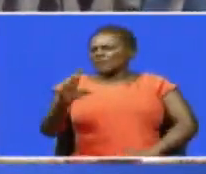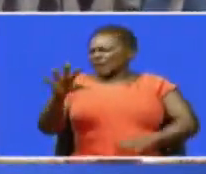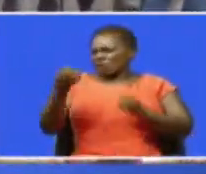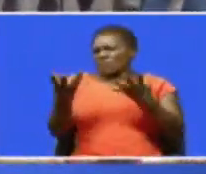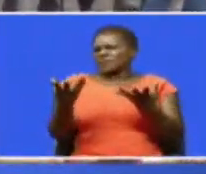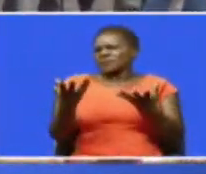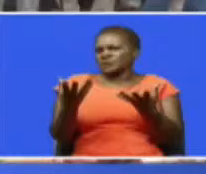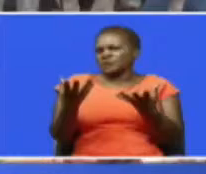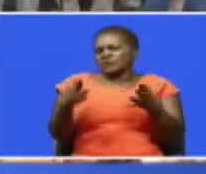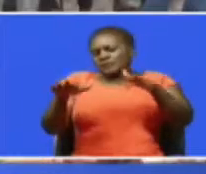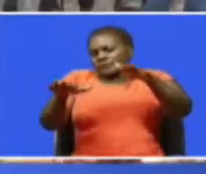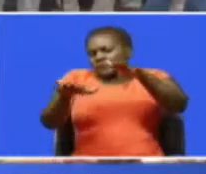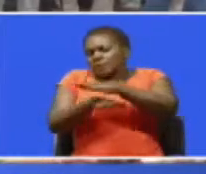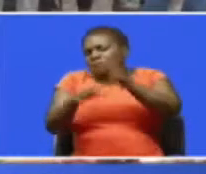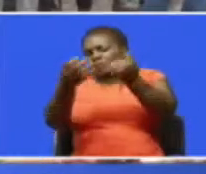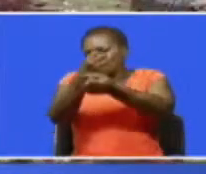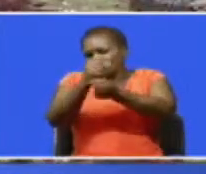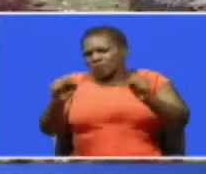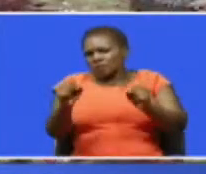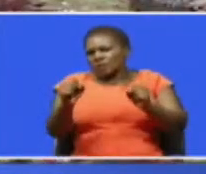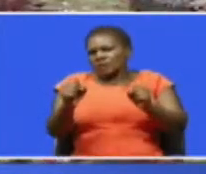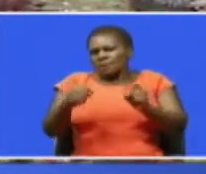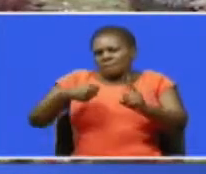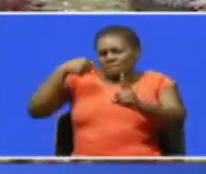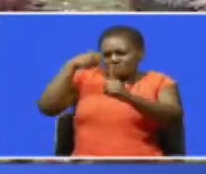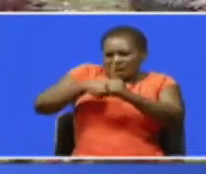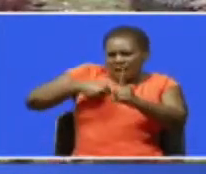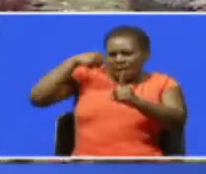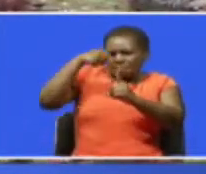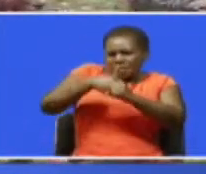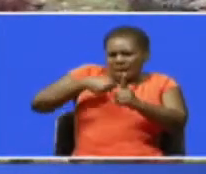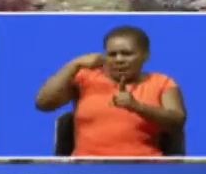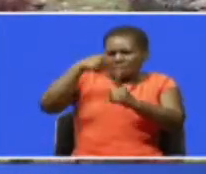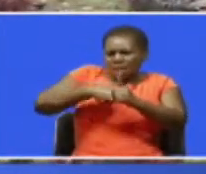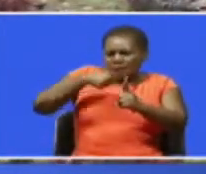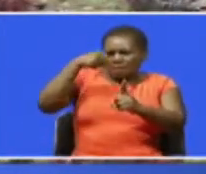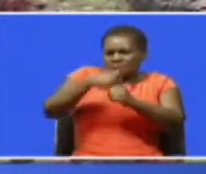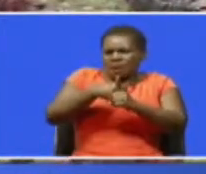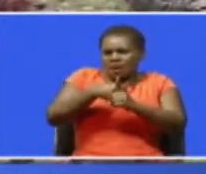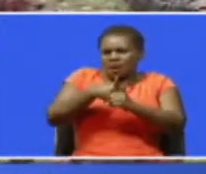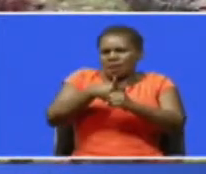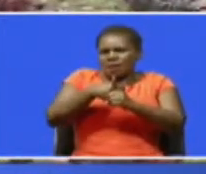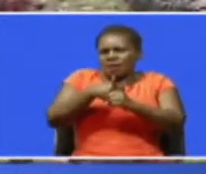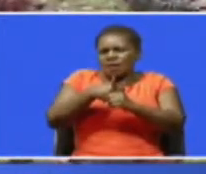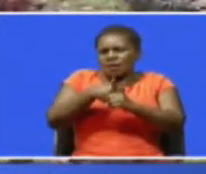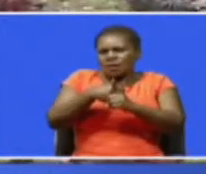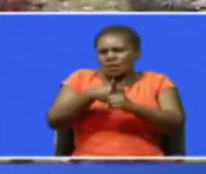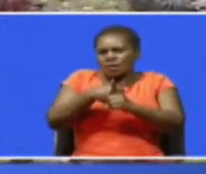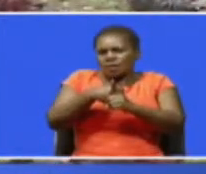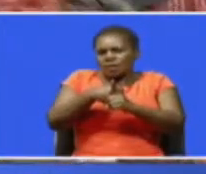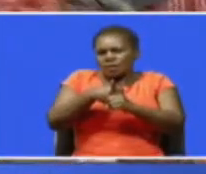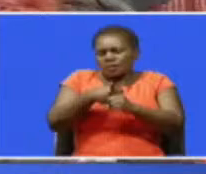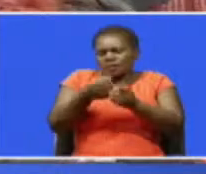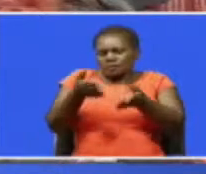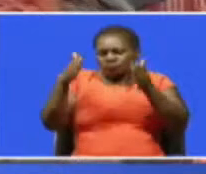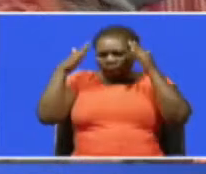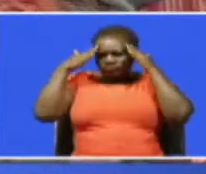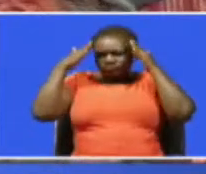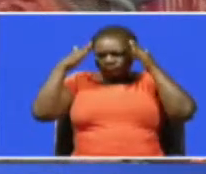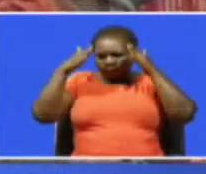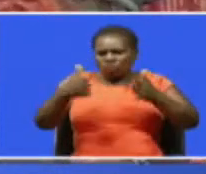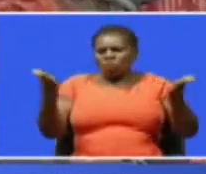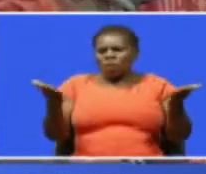2022. The deputy president, a known fighter and fierce stickler of the defiance card, lately concentrating